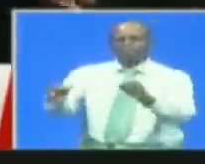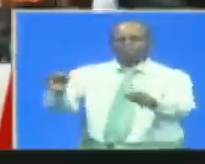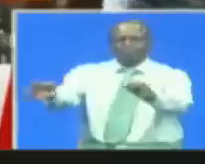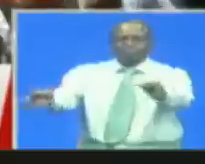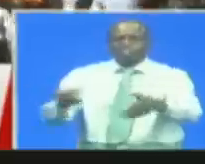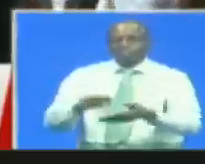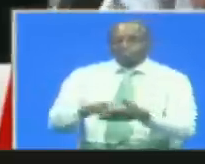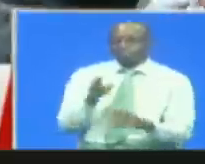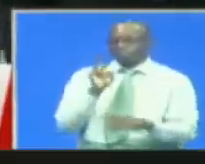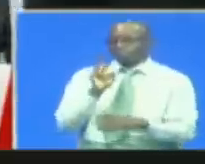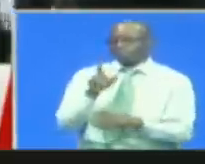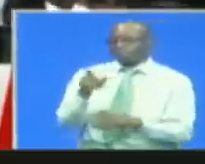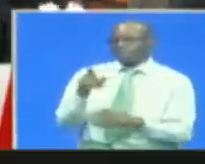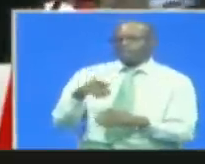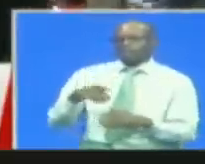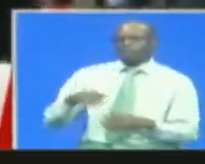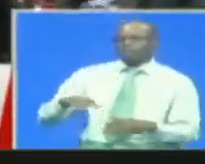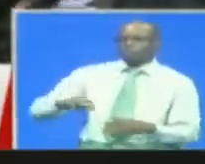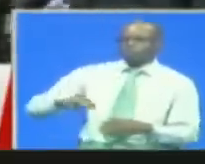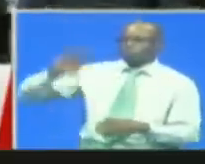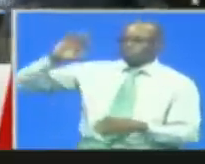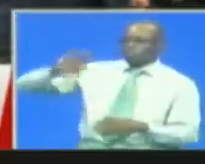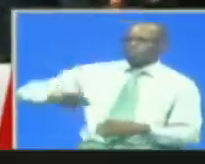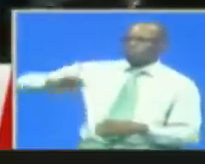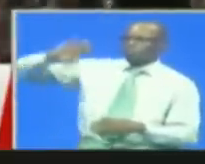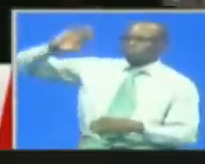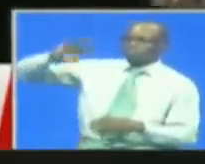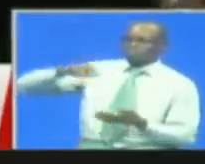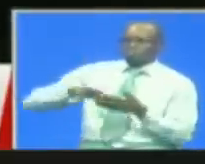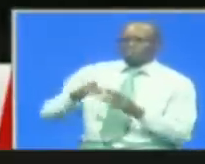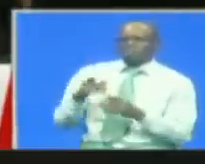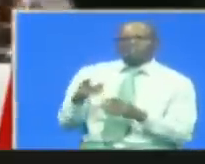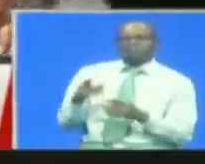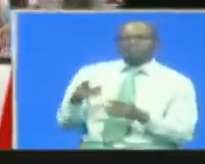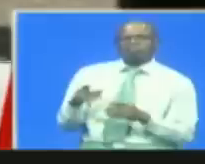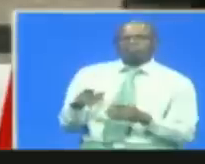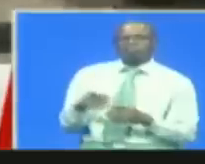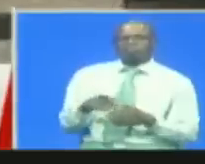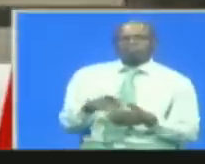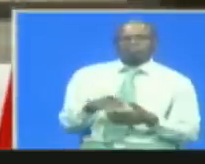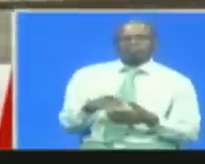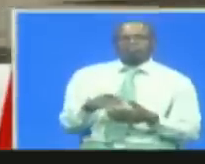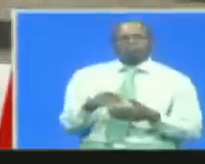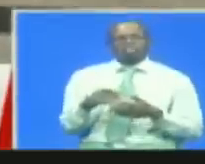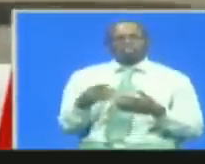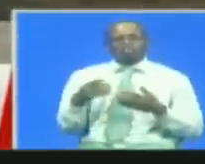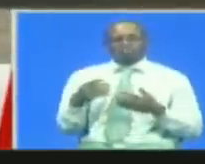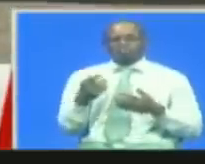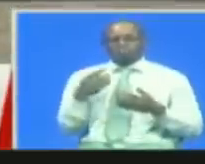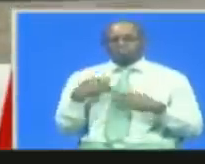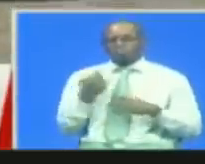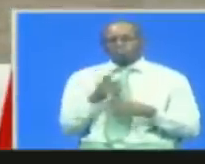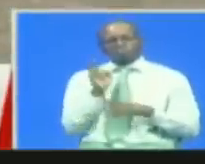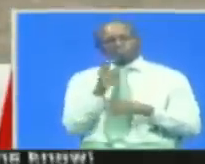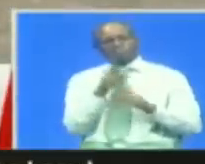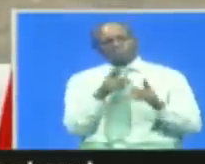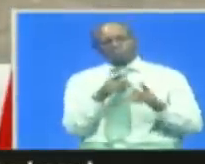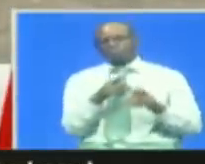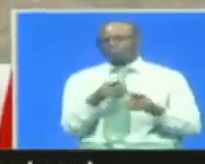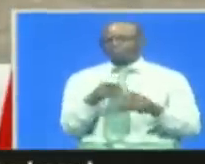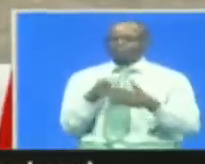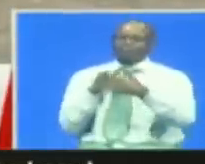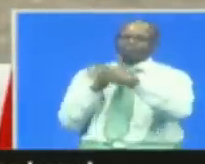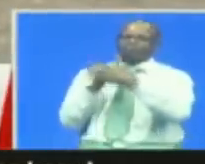Looking down their tinted windows are the constituents who receive no special parliamentary allowance as they break their backs to ensure their local